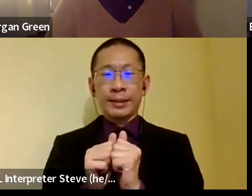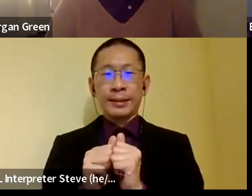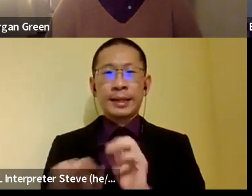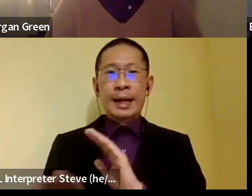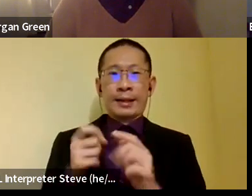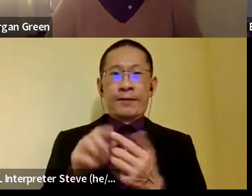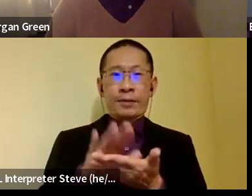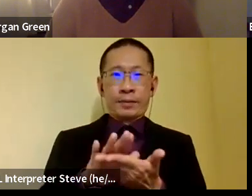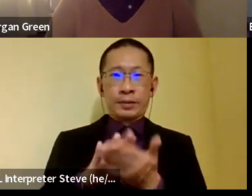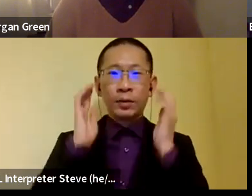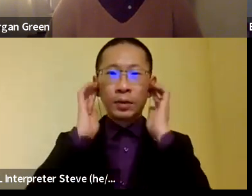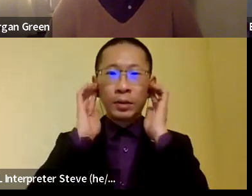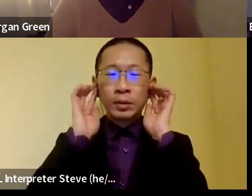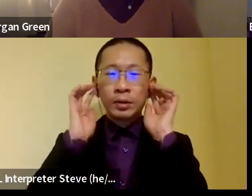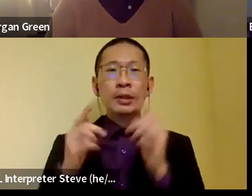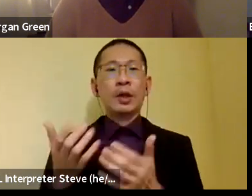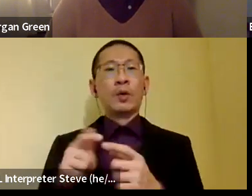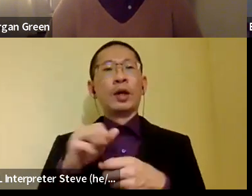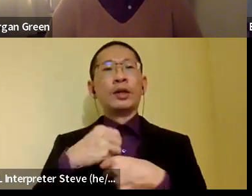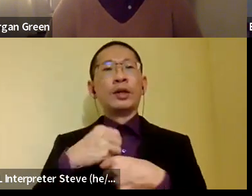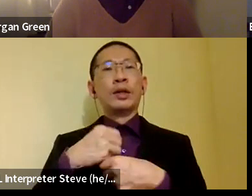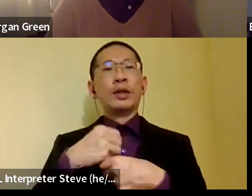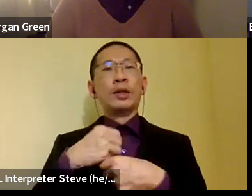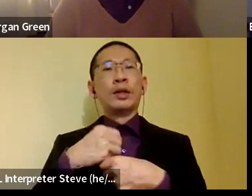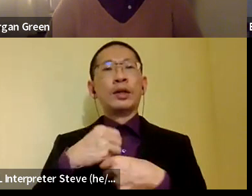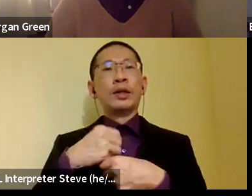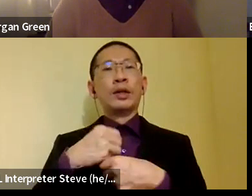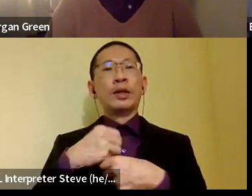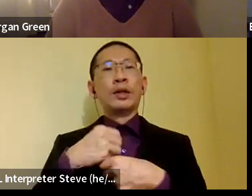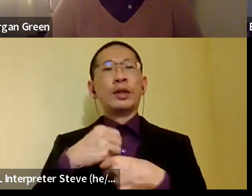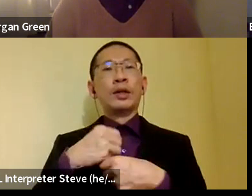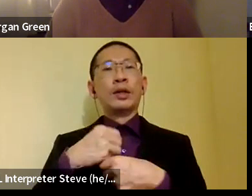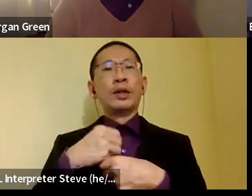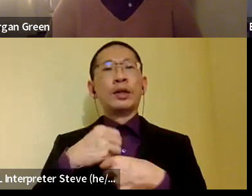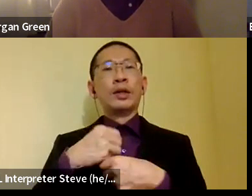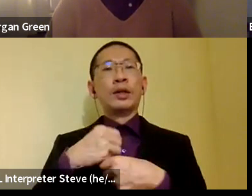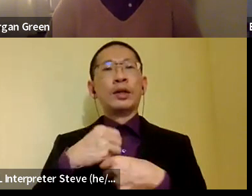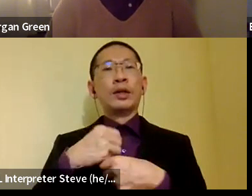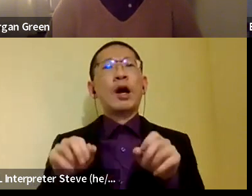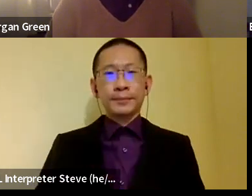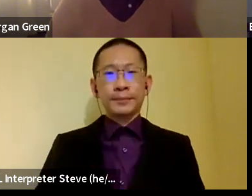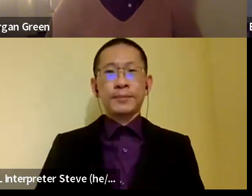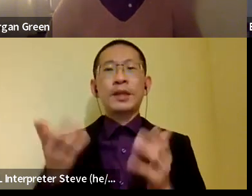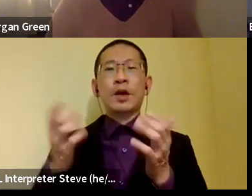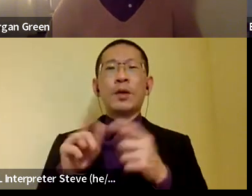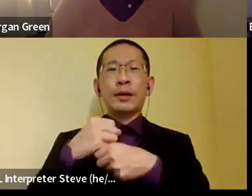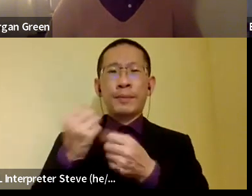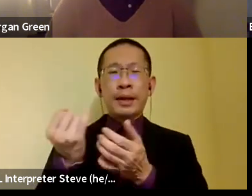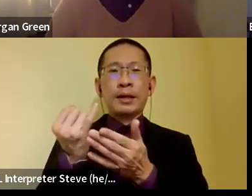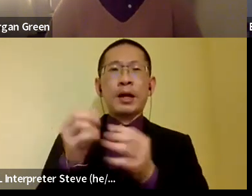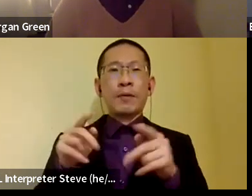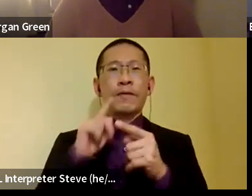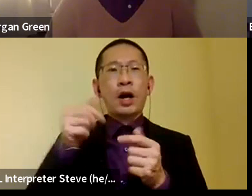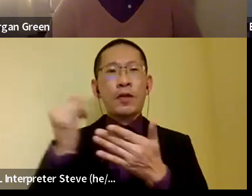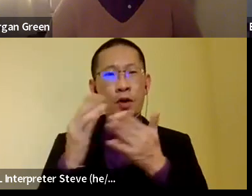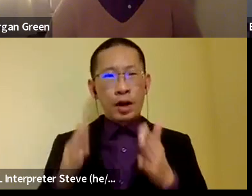and who wanted to create opportunities for other artists where there were few sort of inroads into a lot of